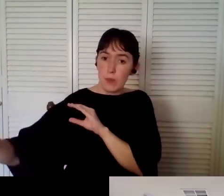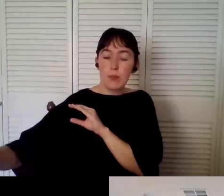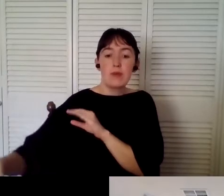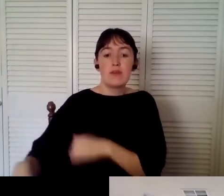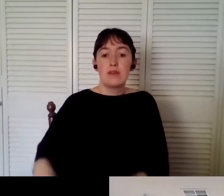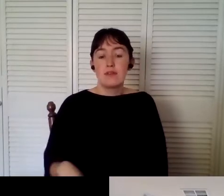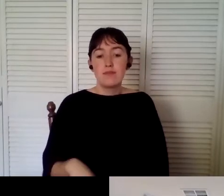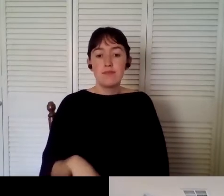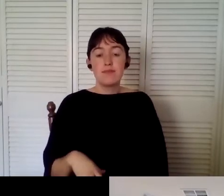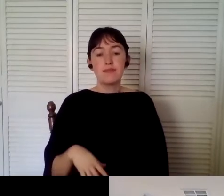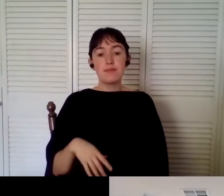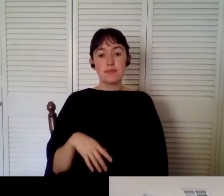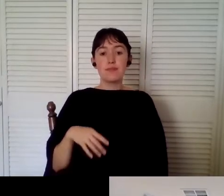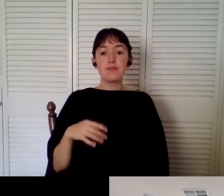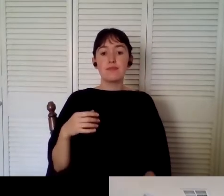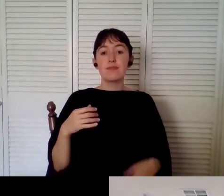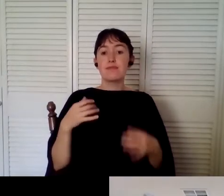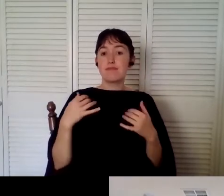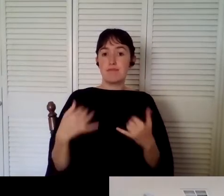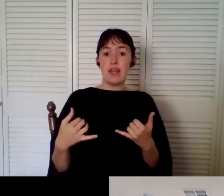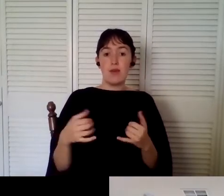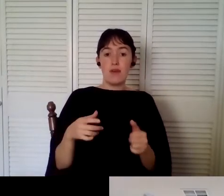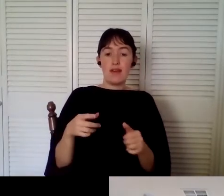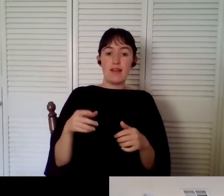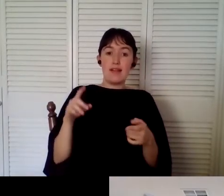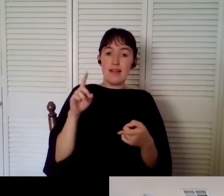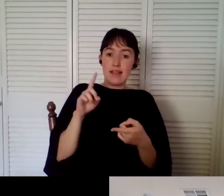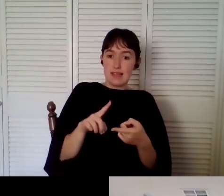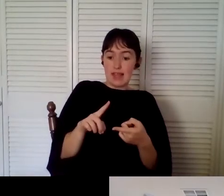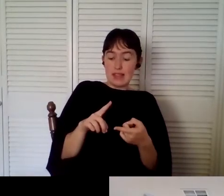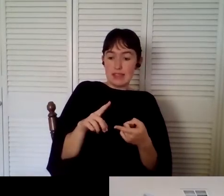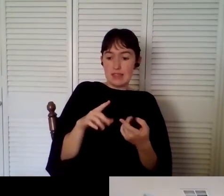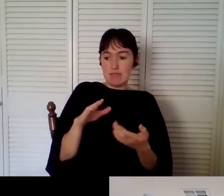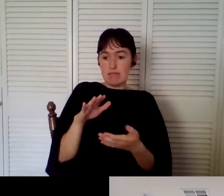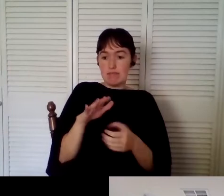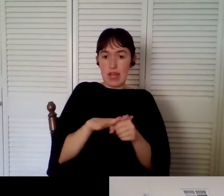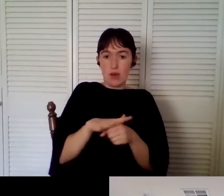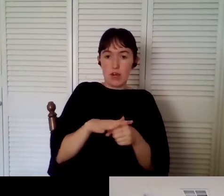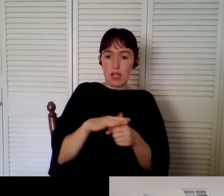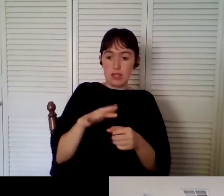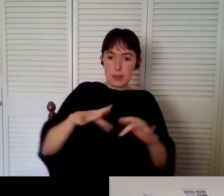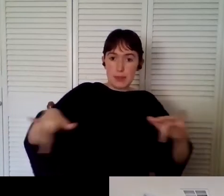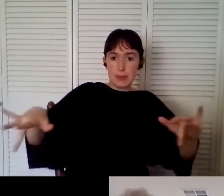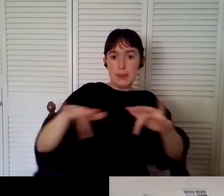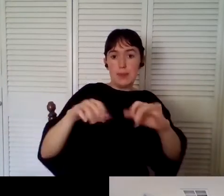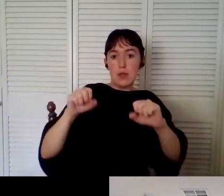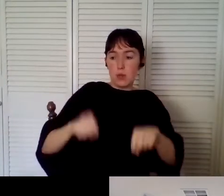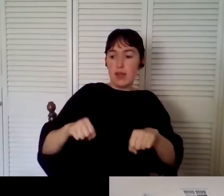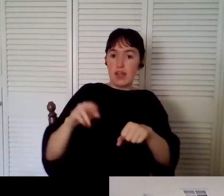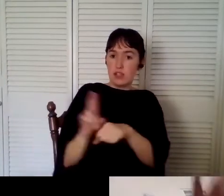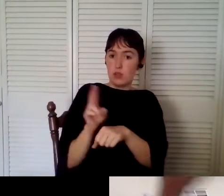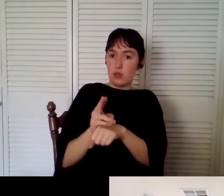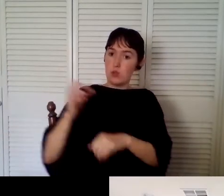atlatl, and the motion of swinging spooks a deer in a way that it wouldn't spook a mammoth, because mammoths are so big and you could stand further